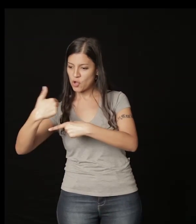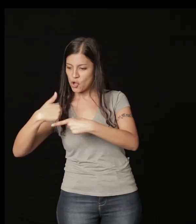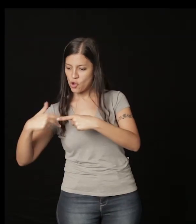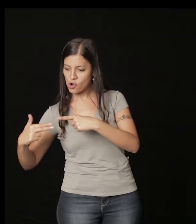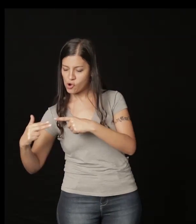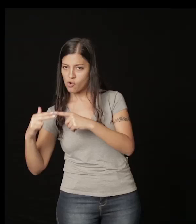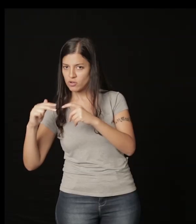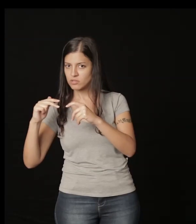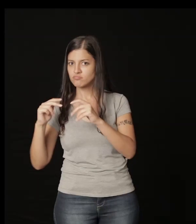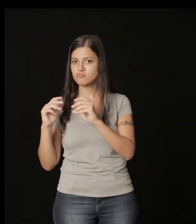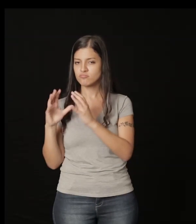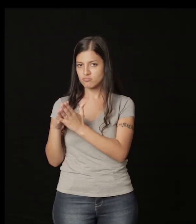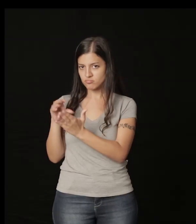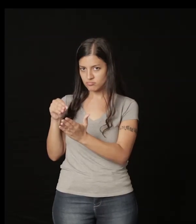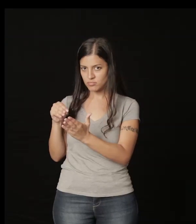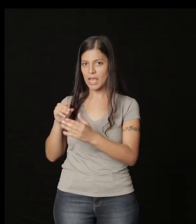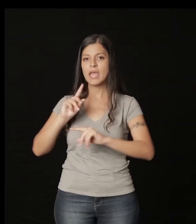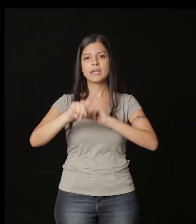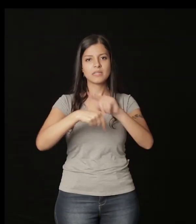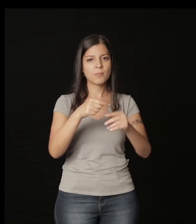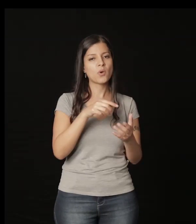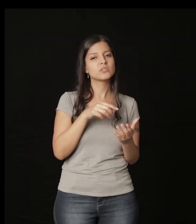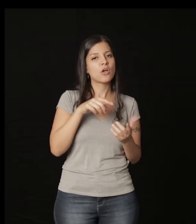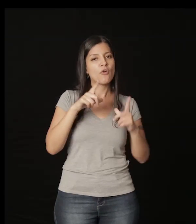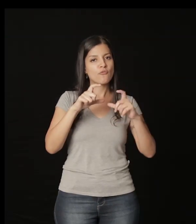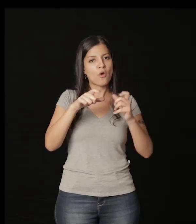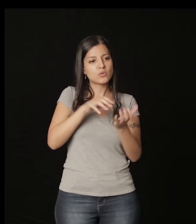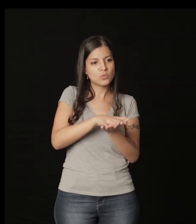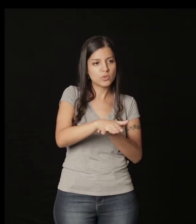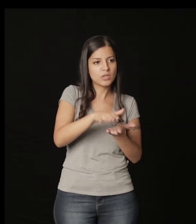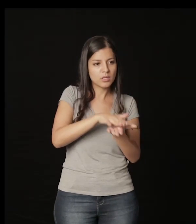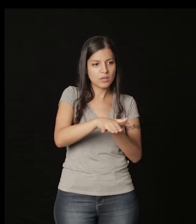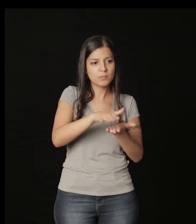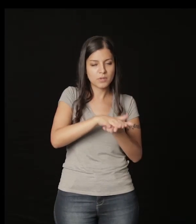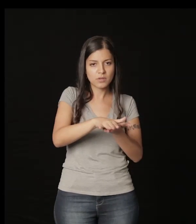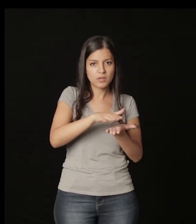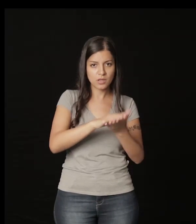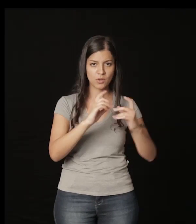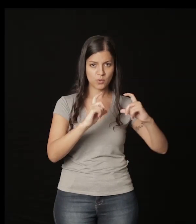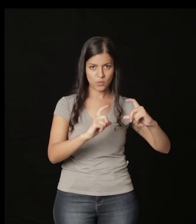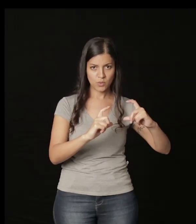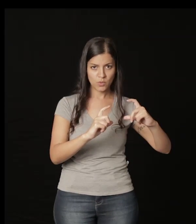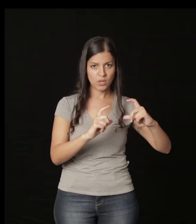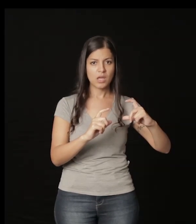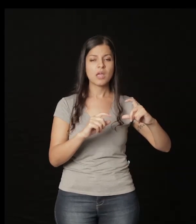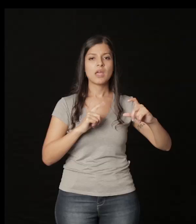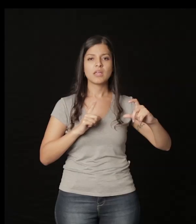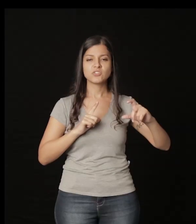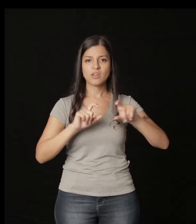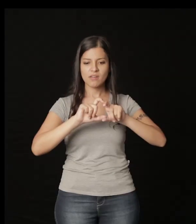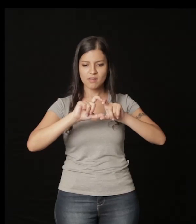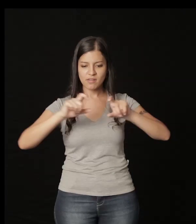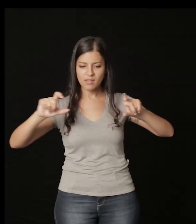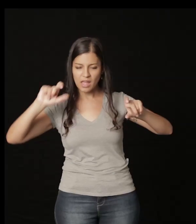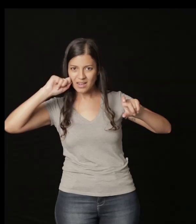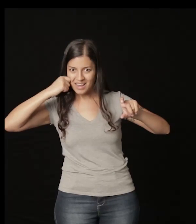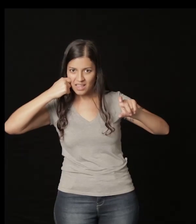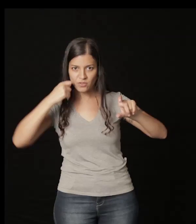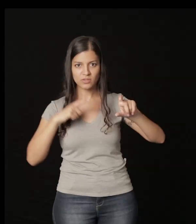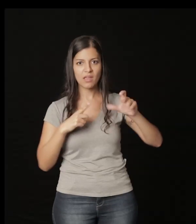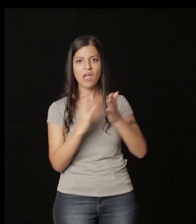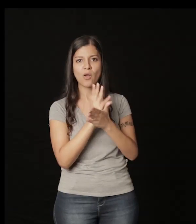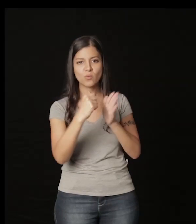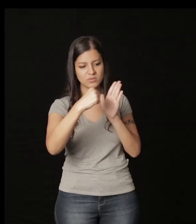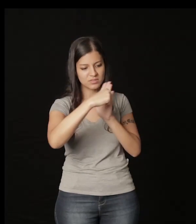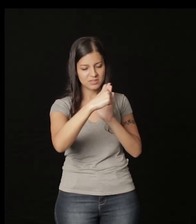you know. And then we began to print the pictures, the areas of the negative that